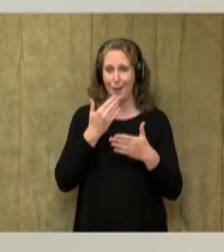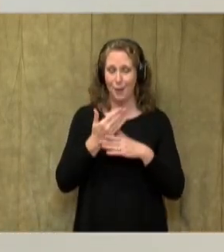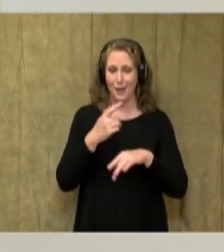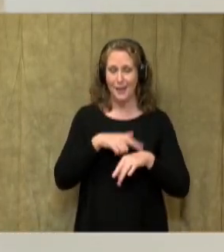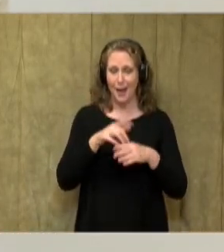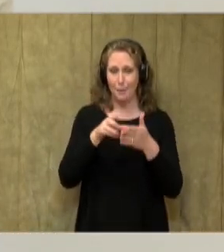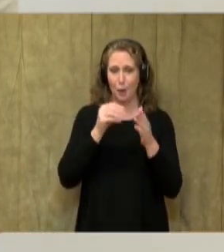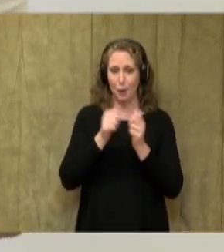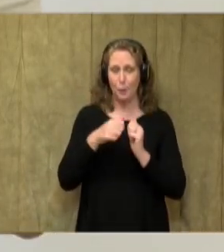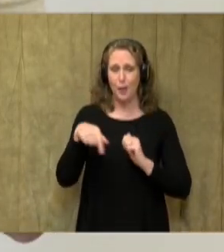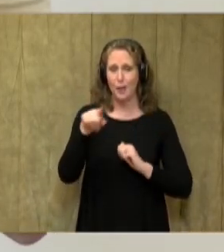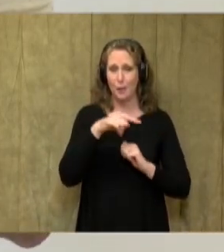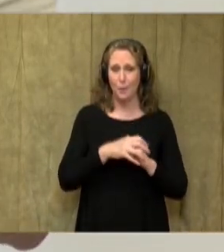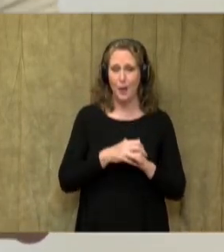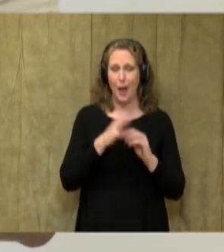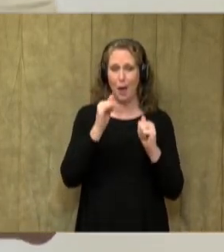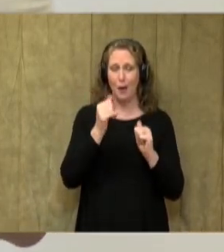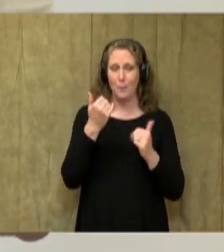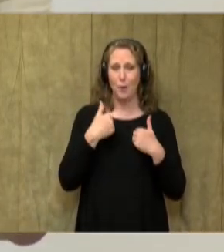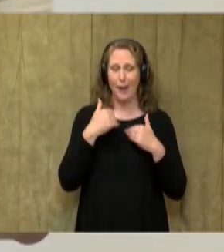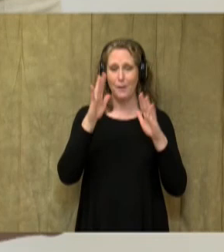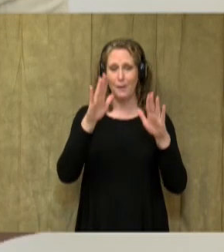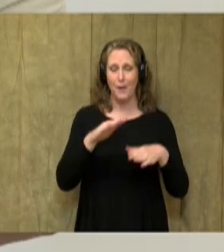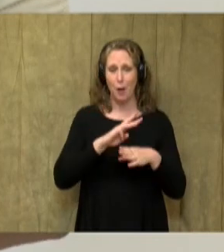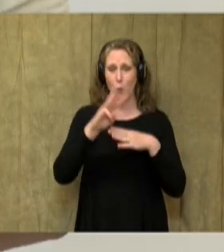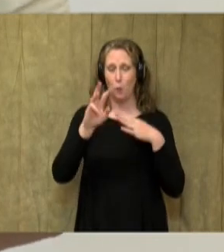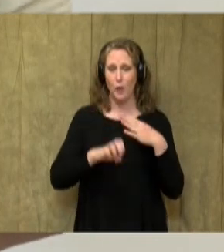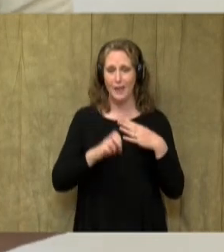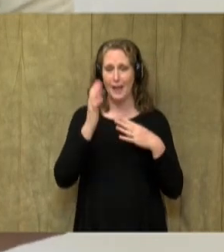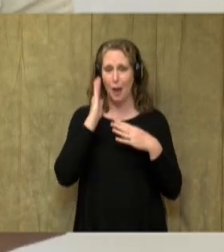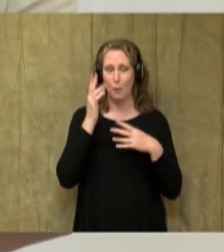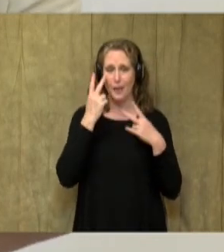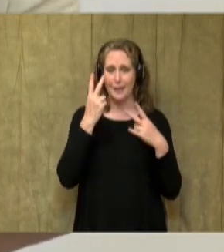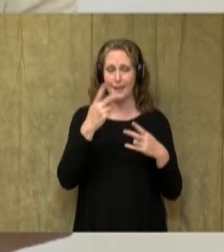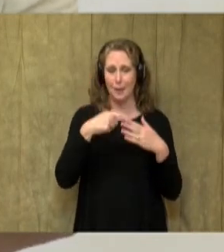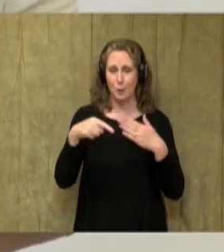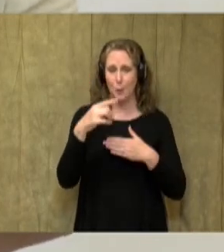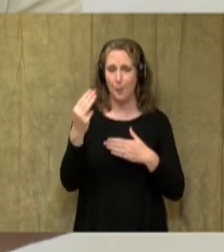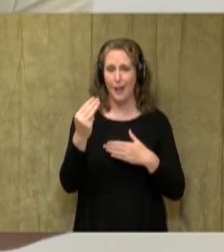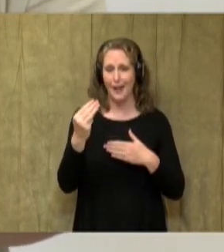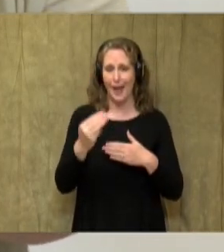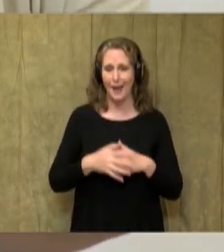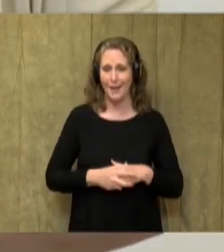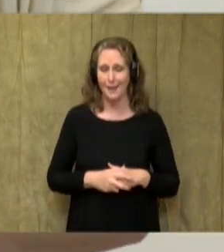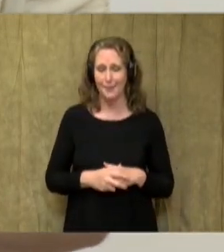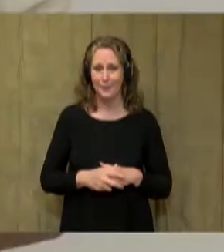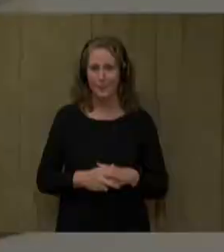time learning with you guys this week, and I hope you have a fantastic weekend, and I will see you on Monday.